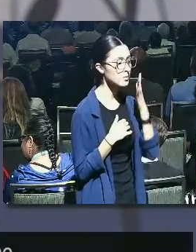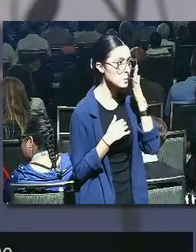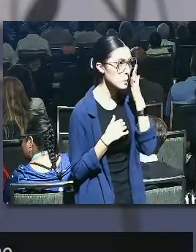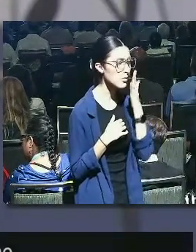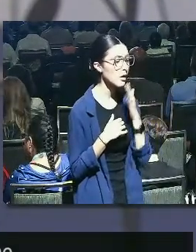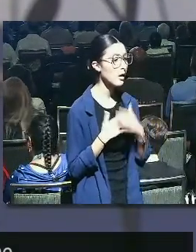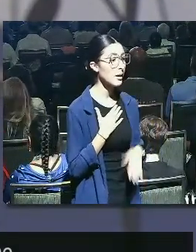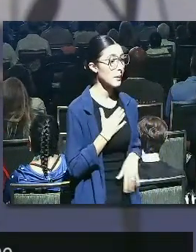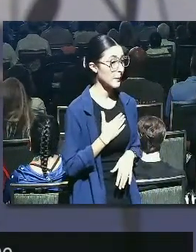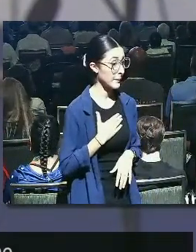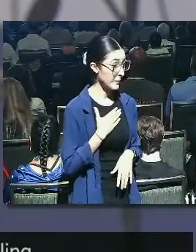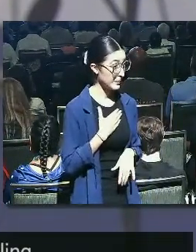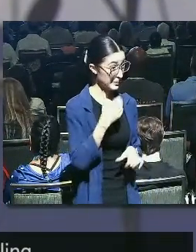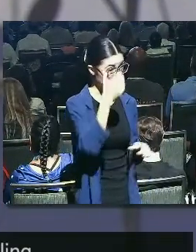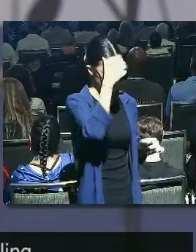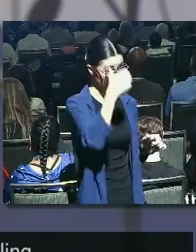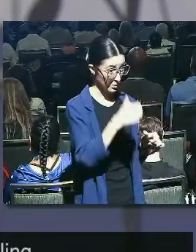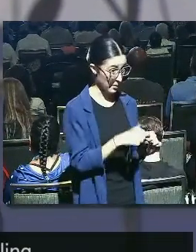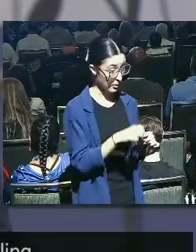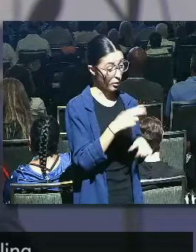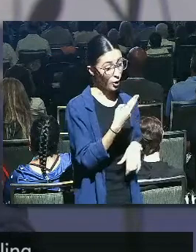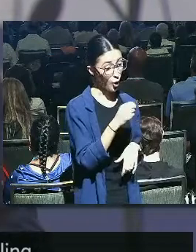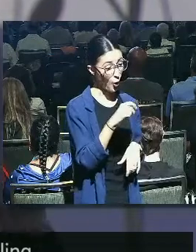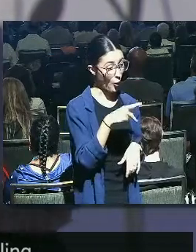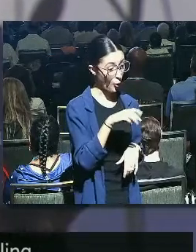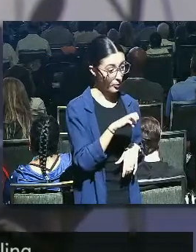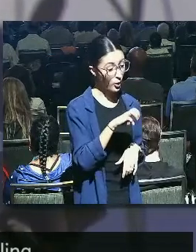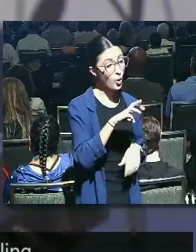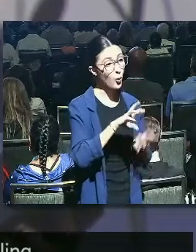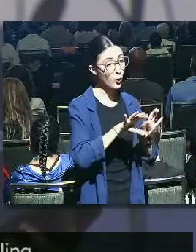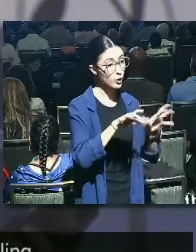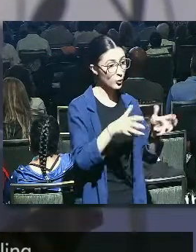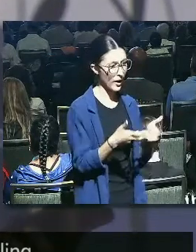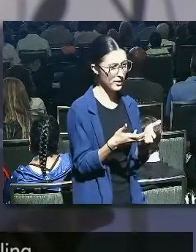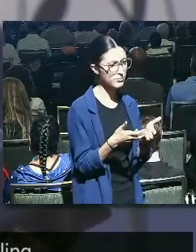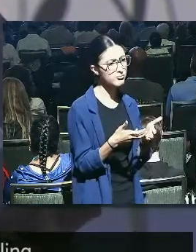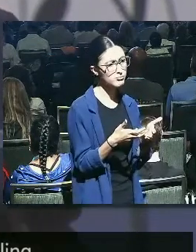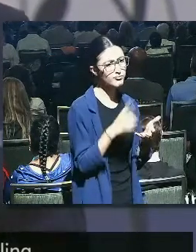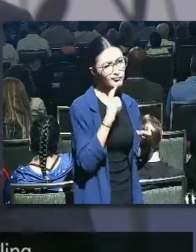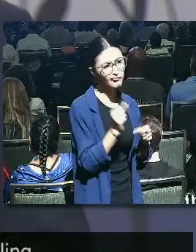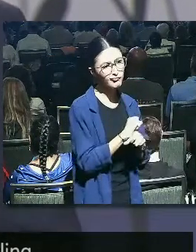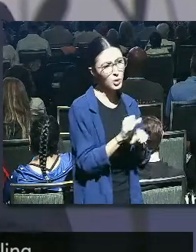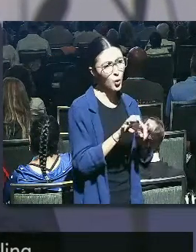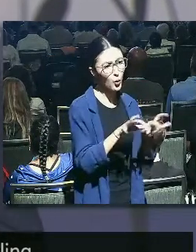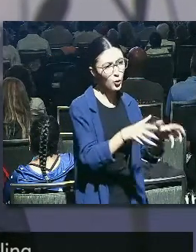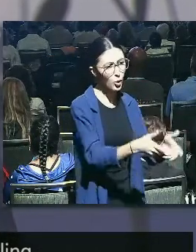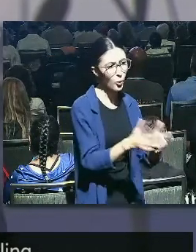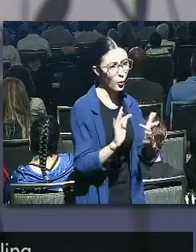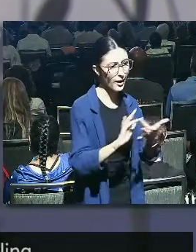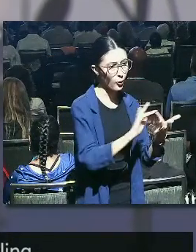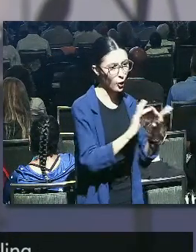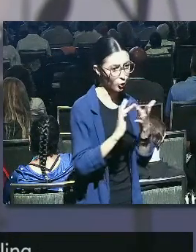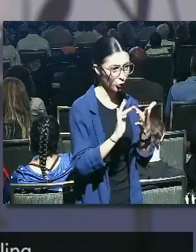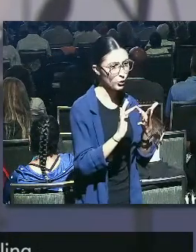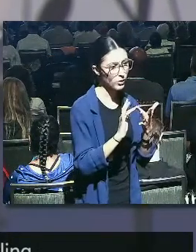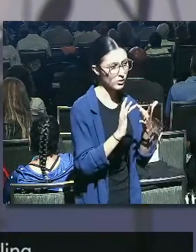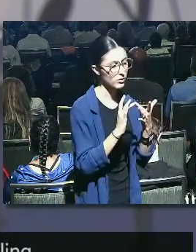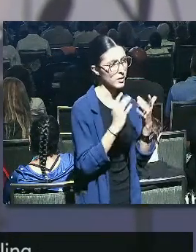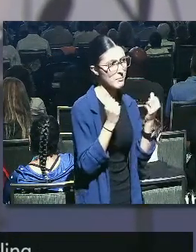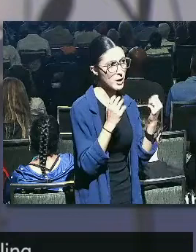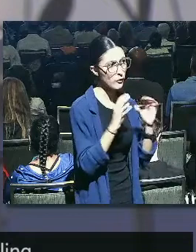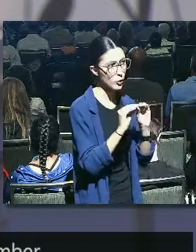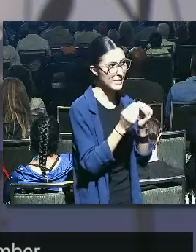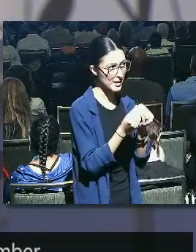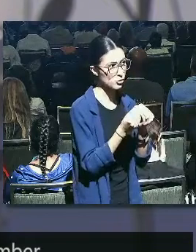Please remember that Hope Worldwide is a global network of member organizations. We have